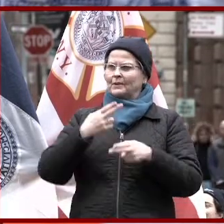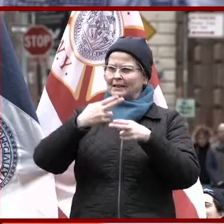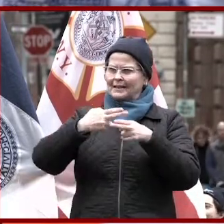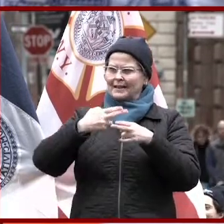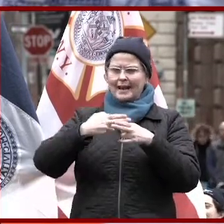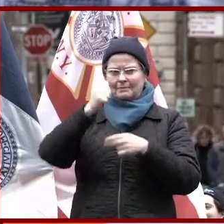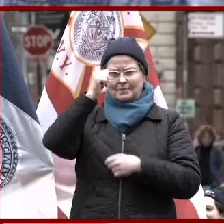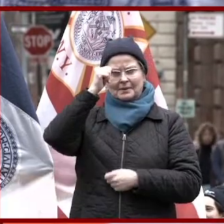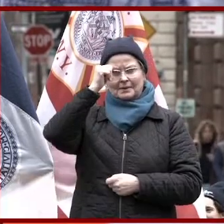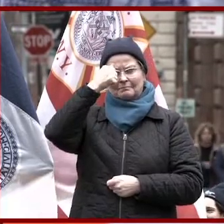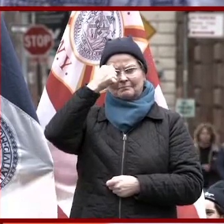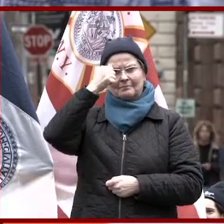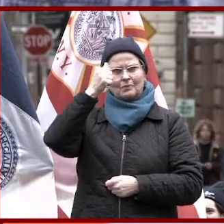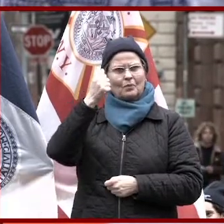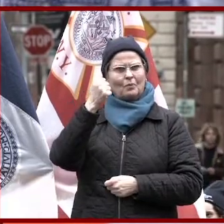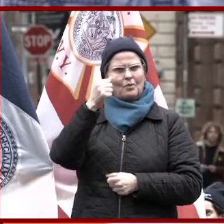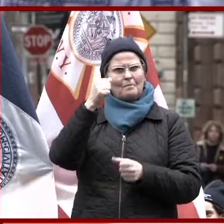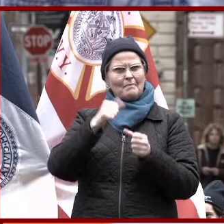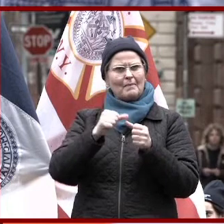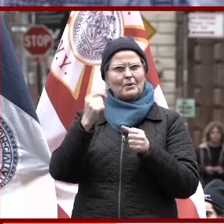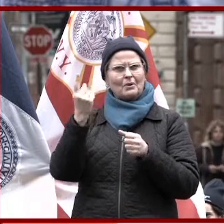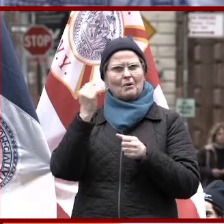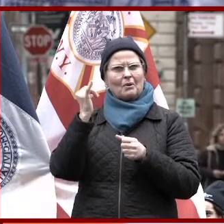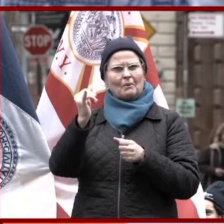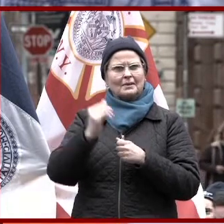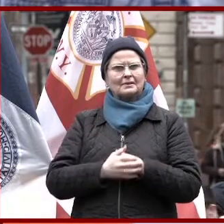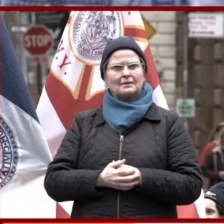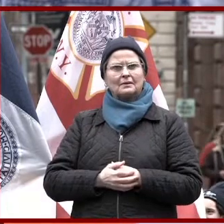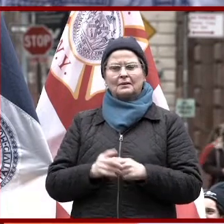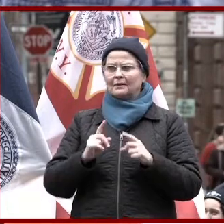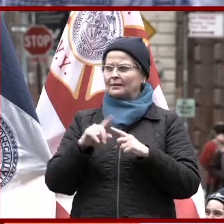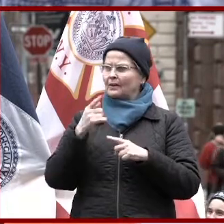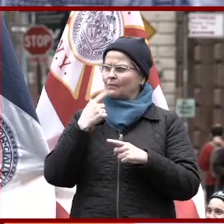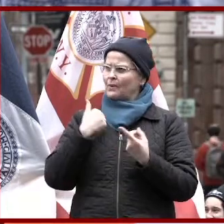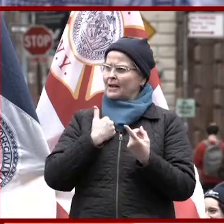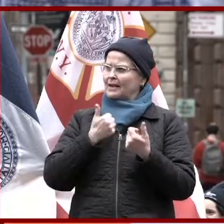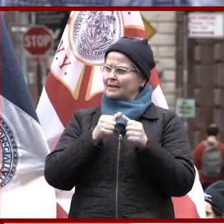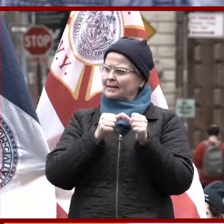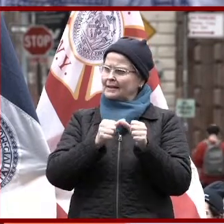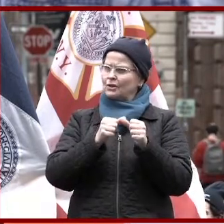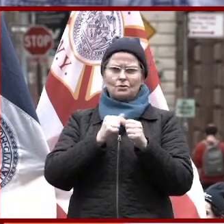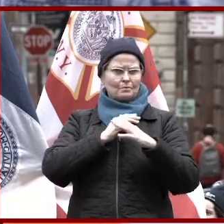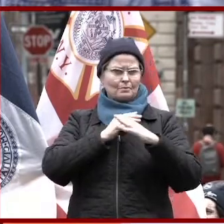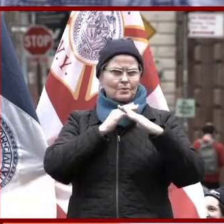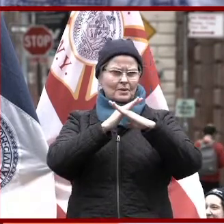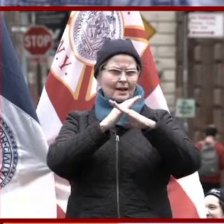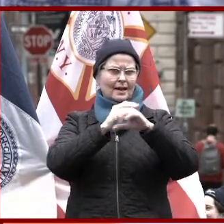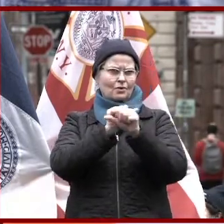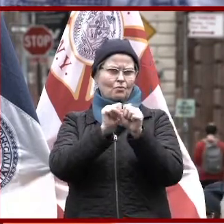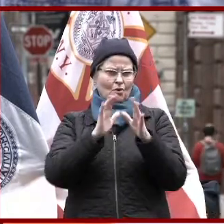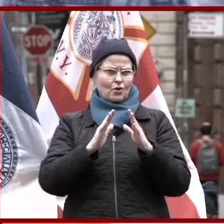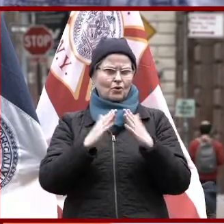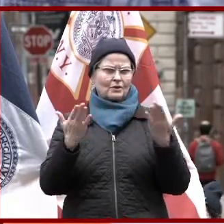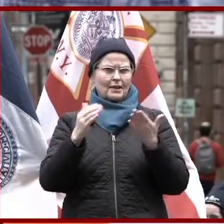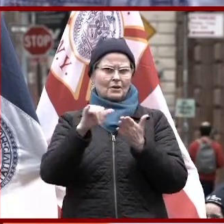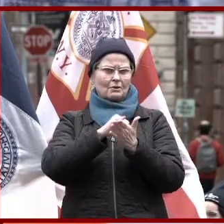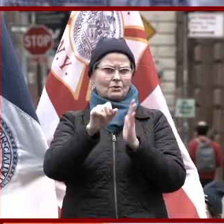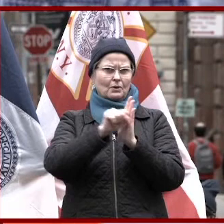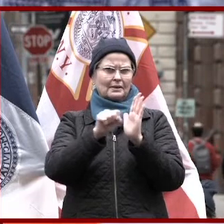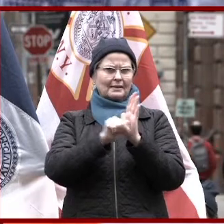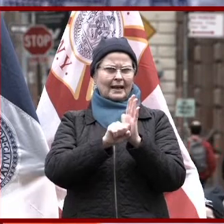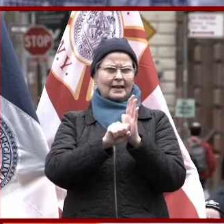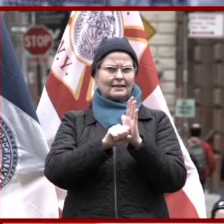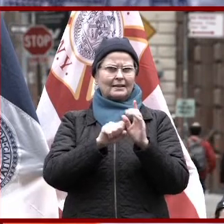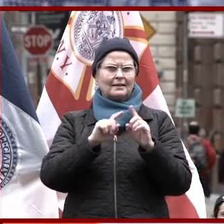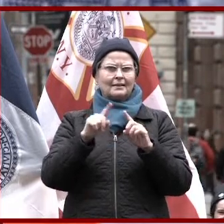our minds as we take bold action to continue to protect workers in the state of New York. Please join me in remembering the victims